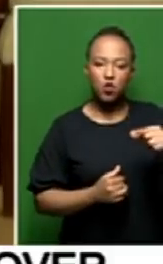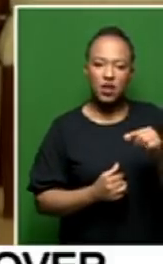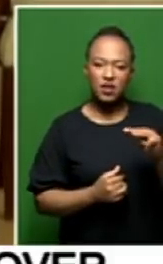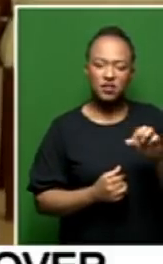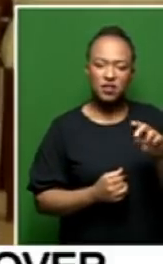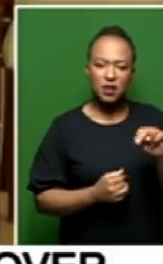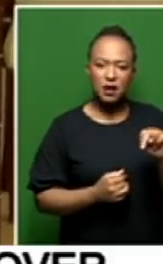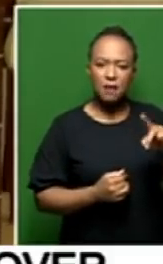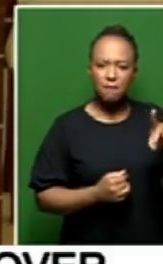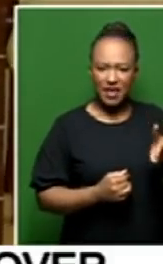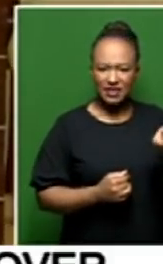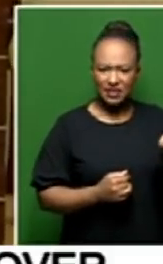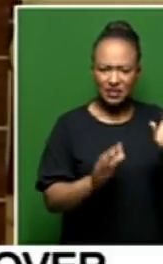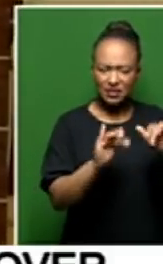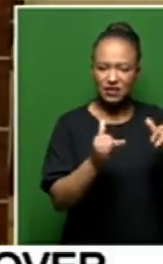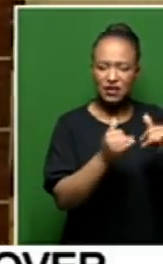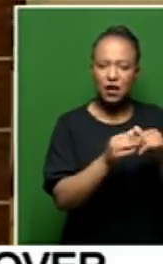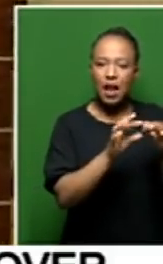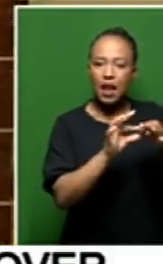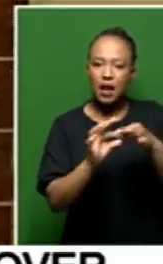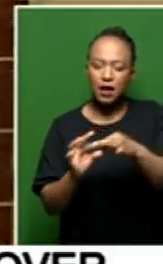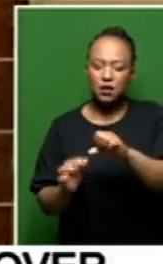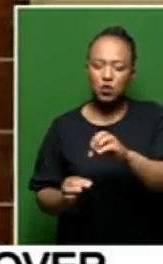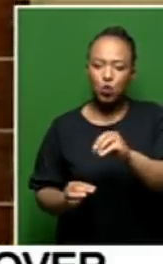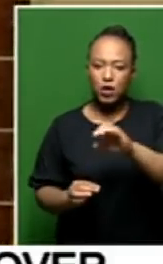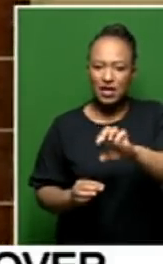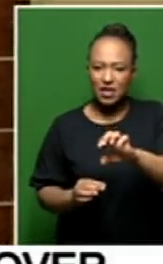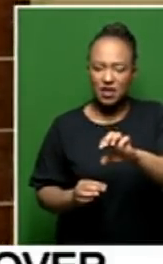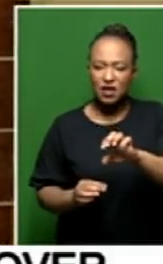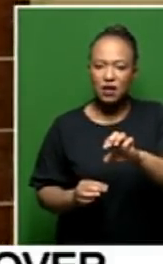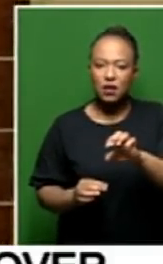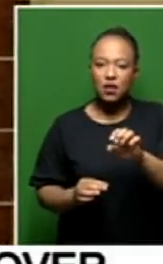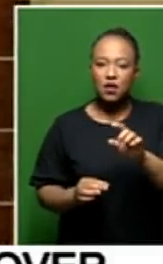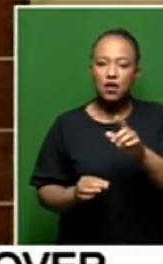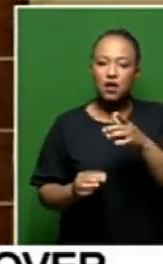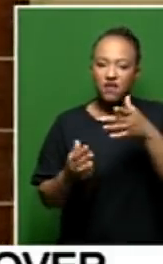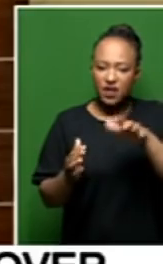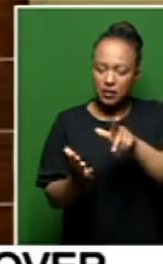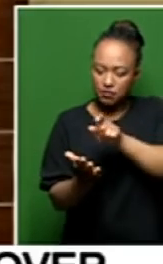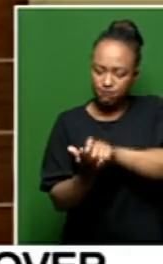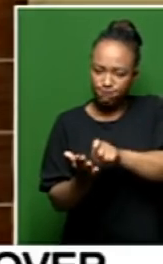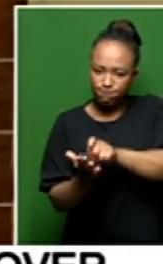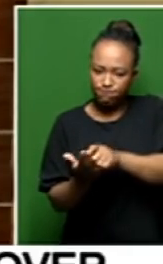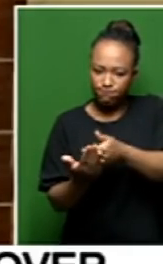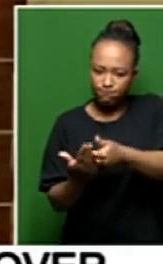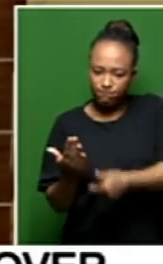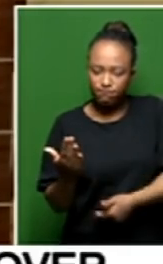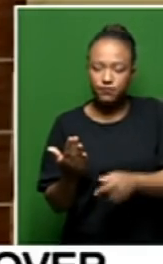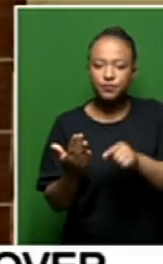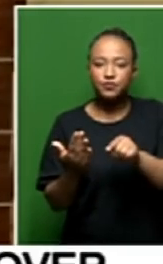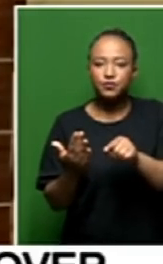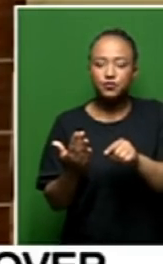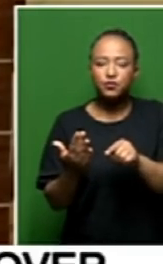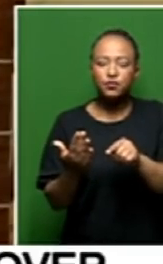in relation to another SOE, but where it was mentioned in relation to